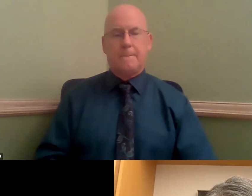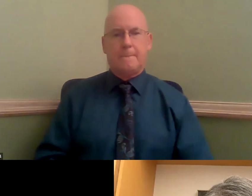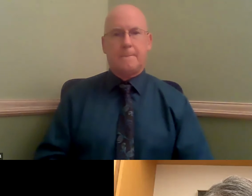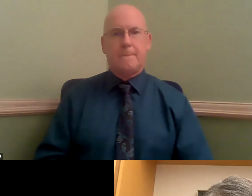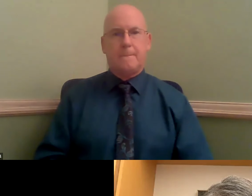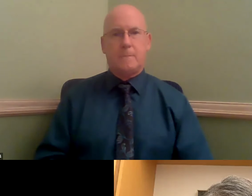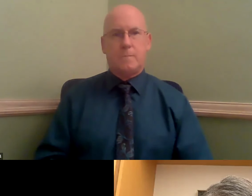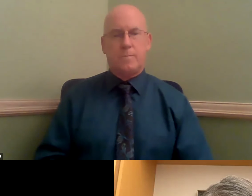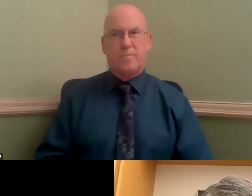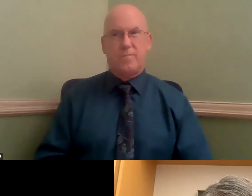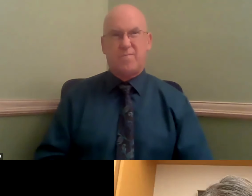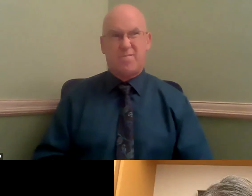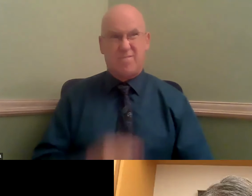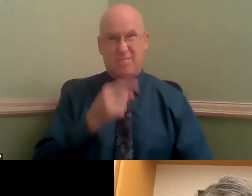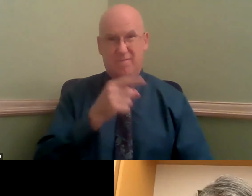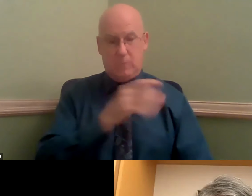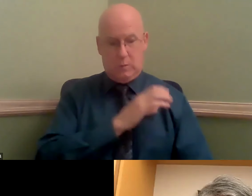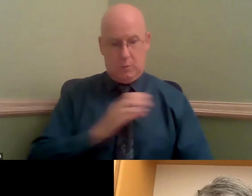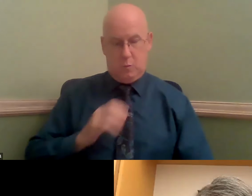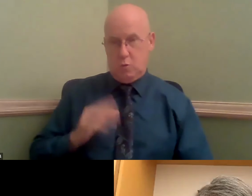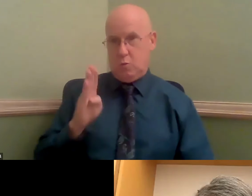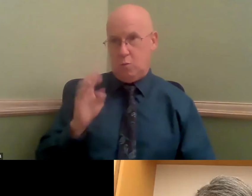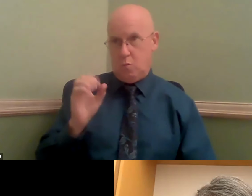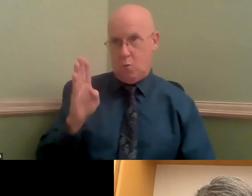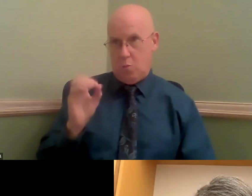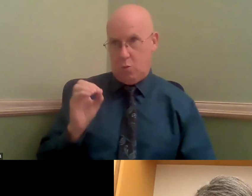Is he trying to come back on?